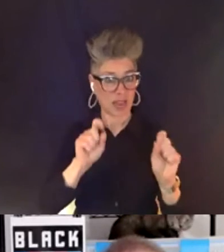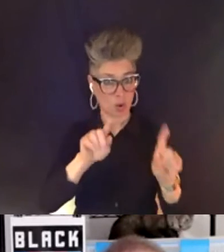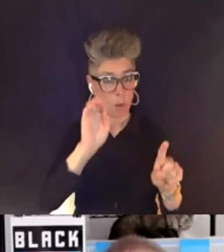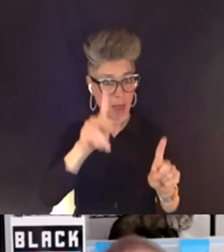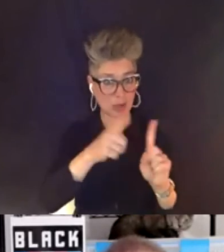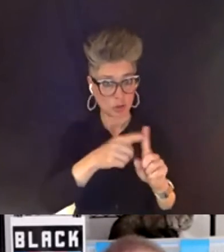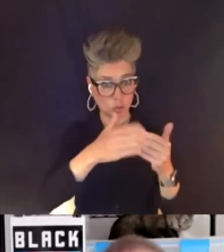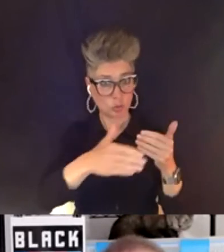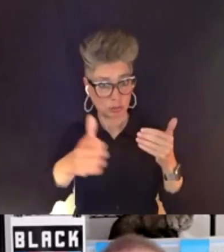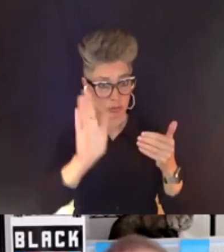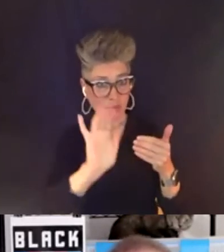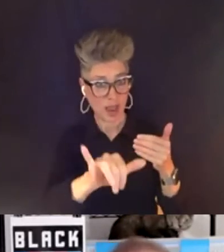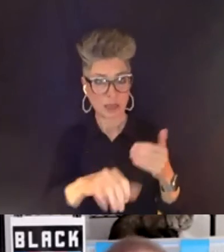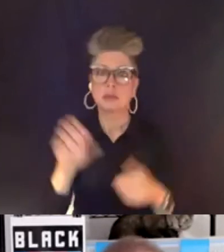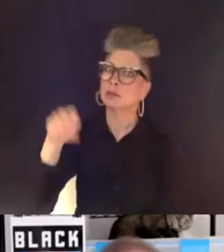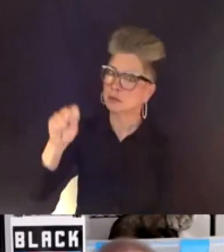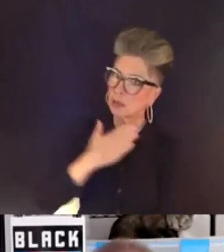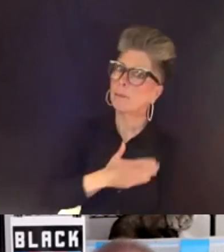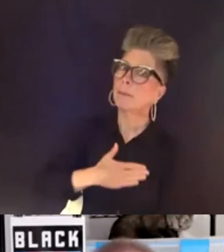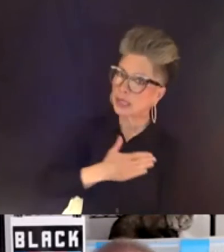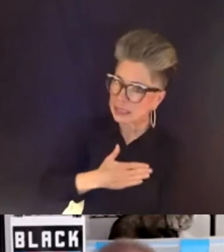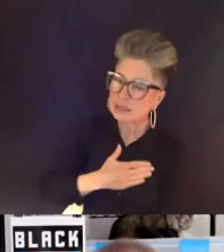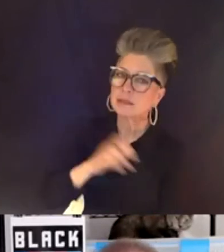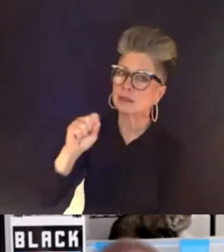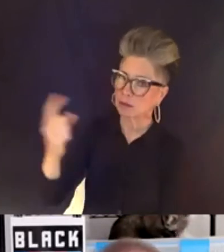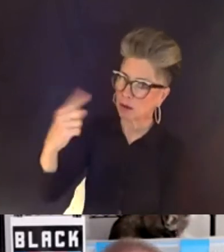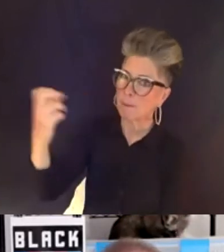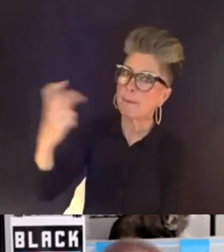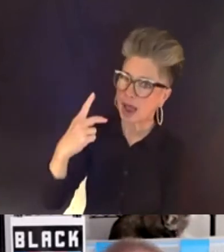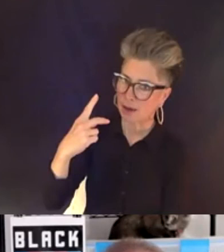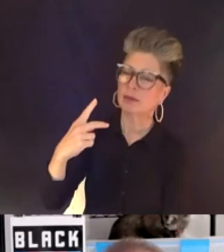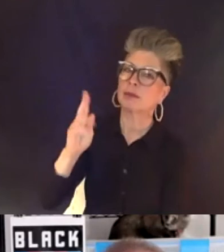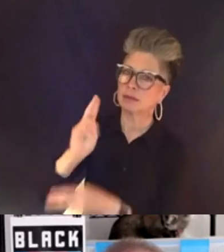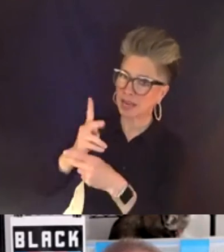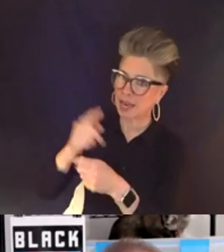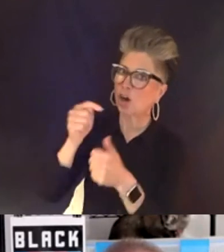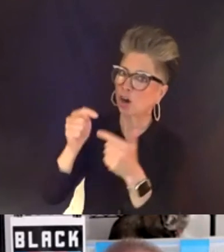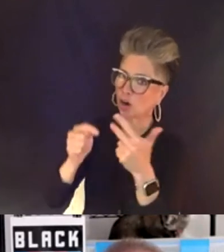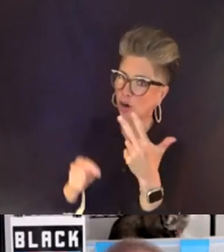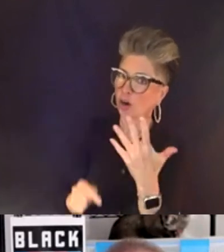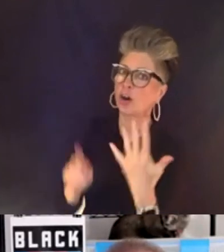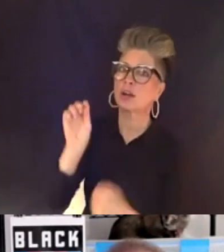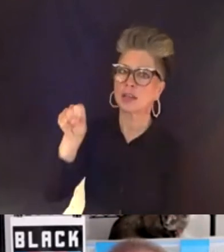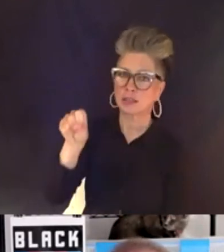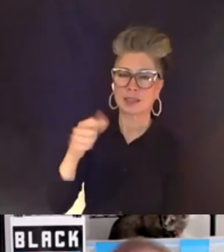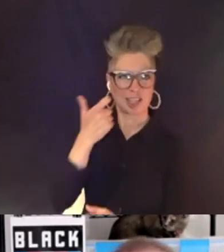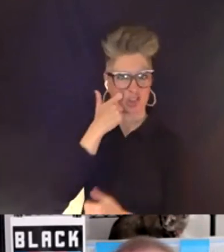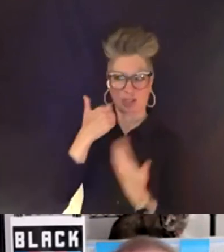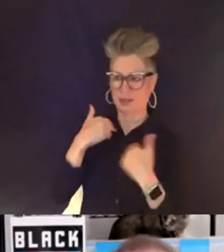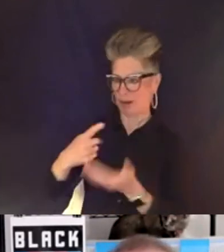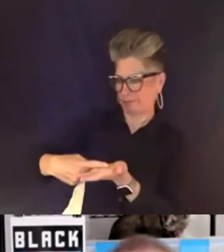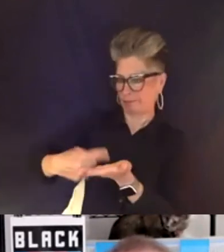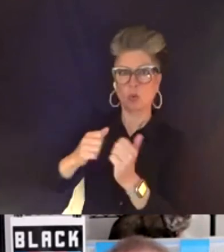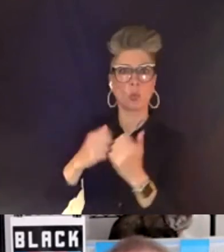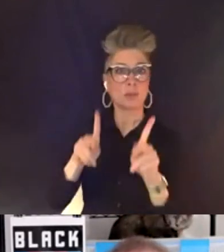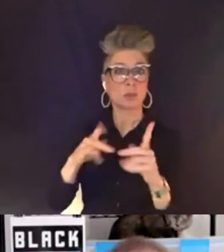please come back. I think that, I just had a conversation with a person just this week